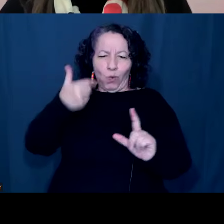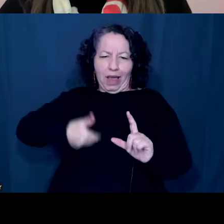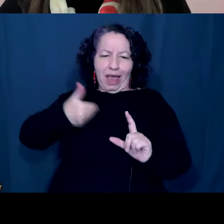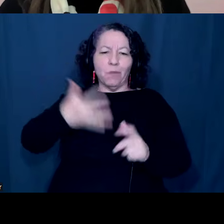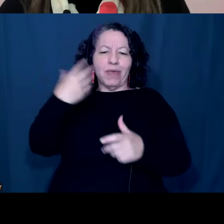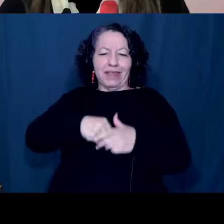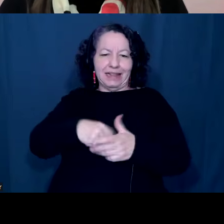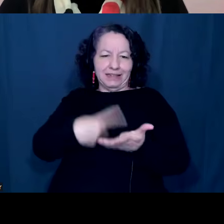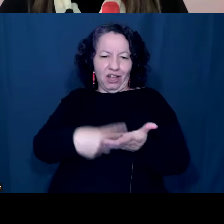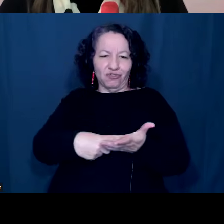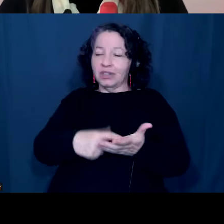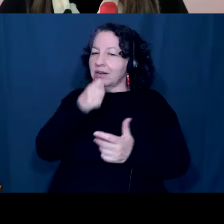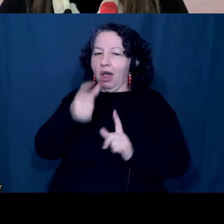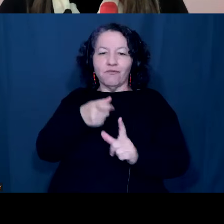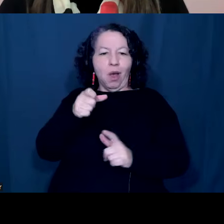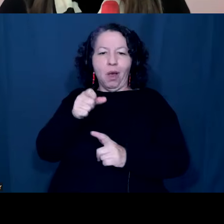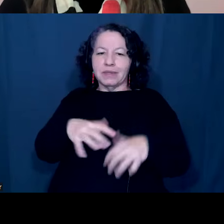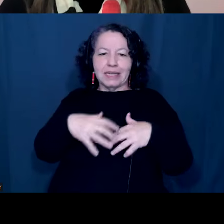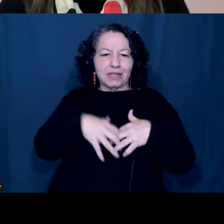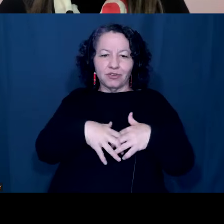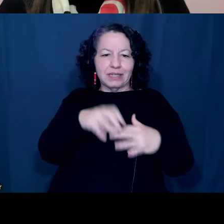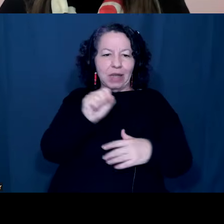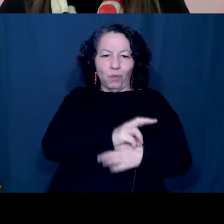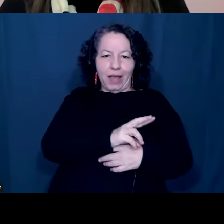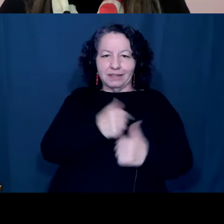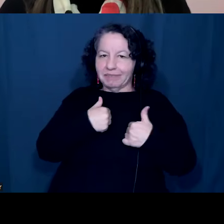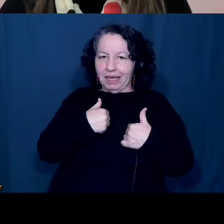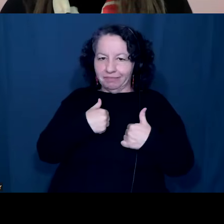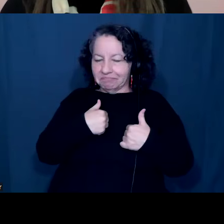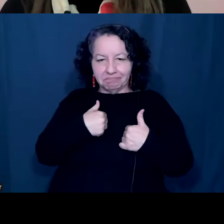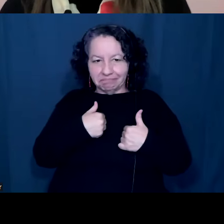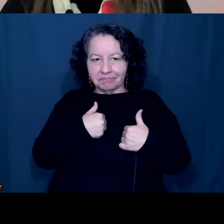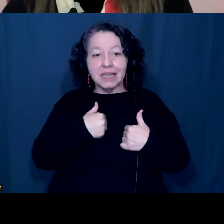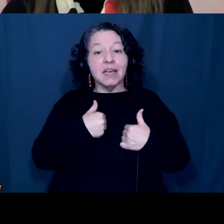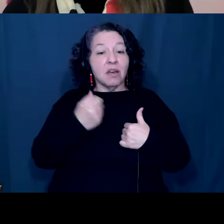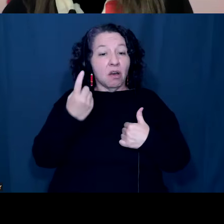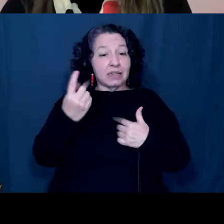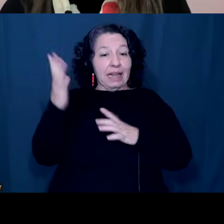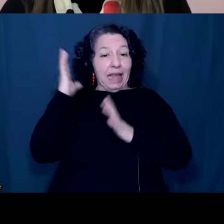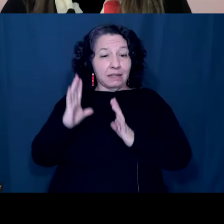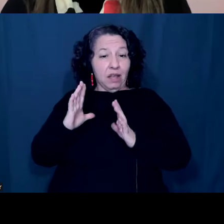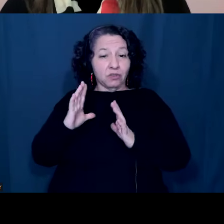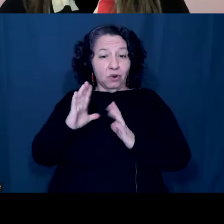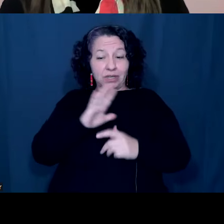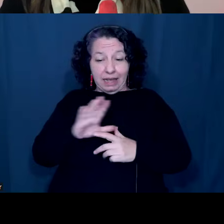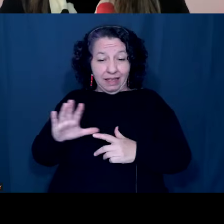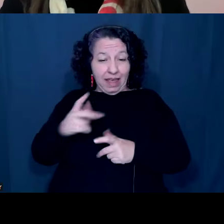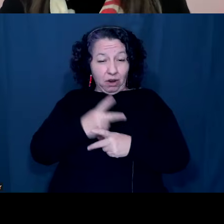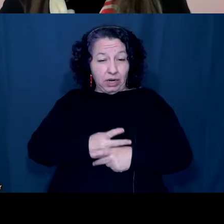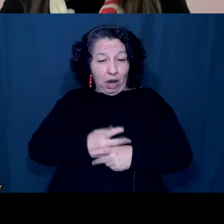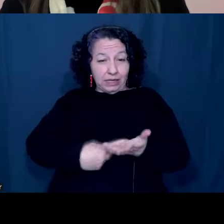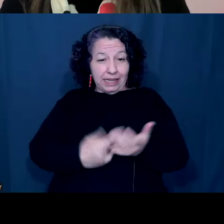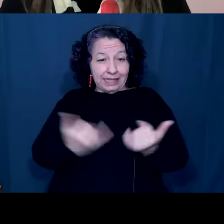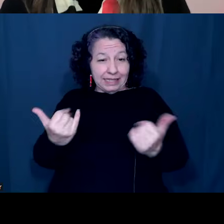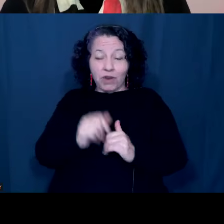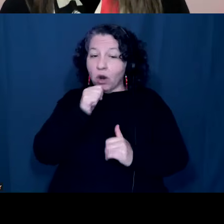the native Southwest. The ancestors whose care we are discussing tonight are not my